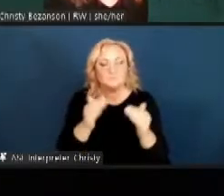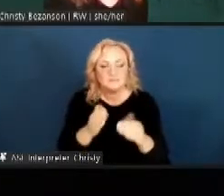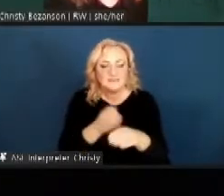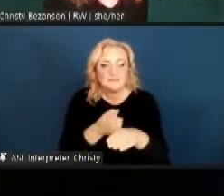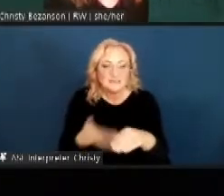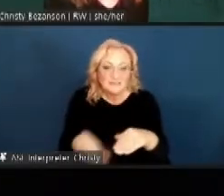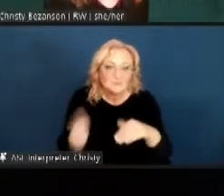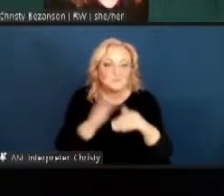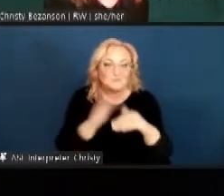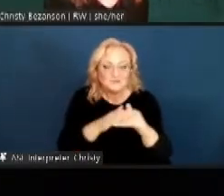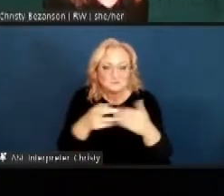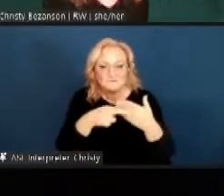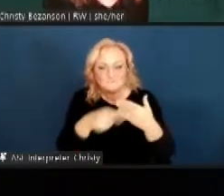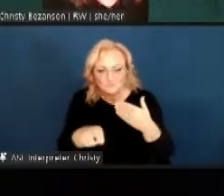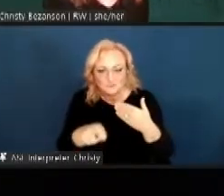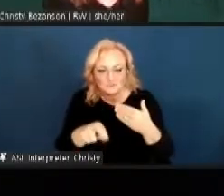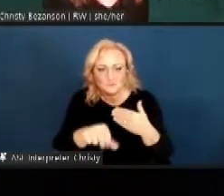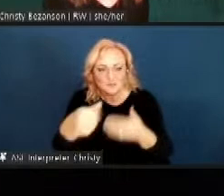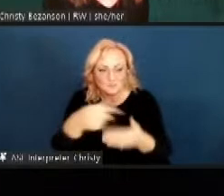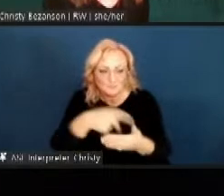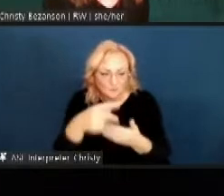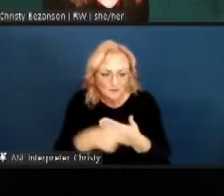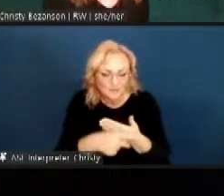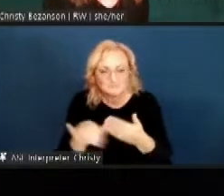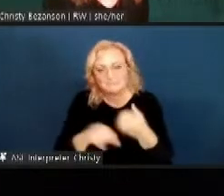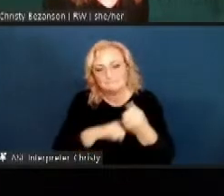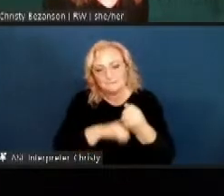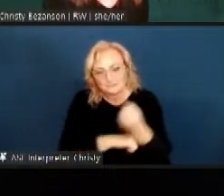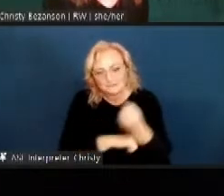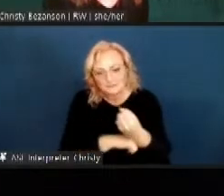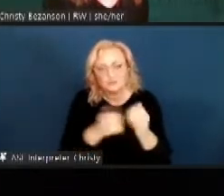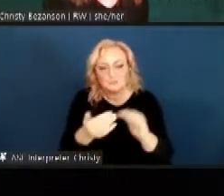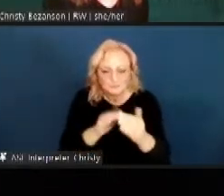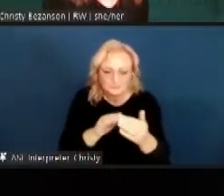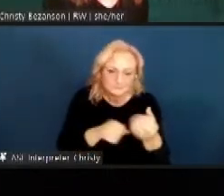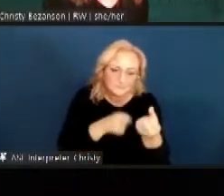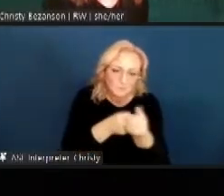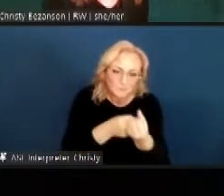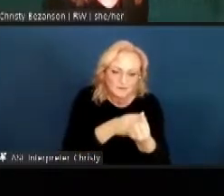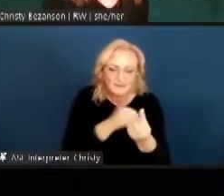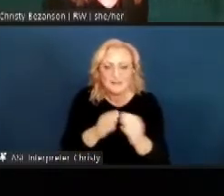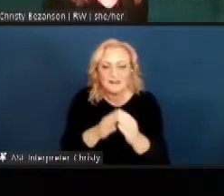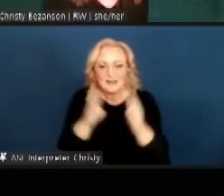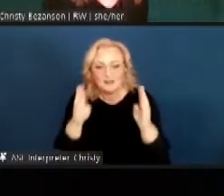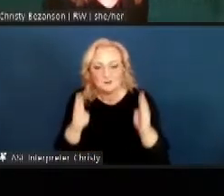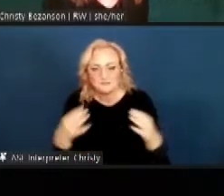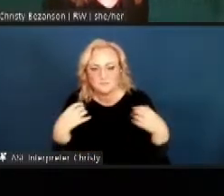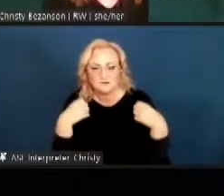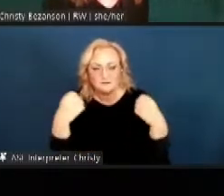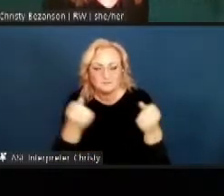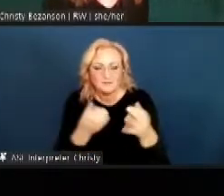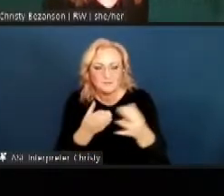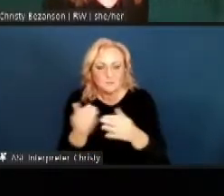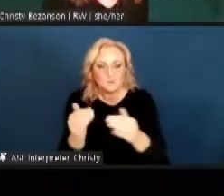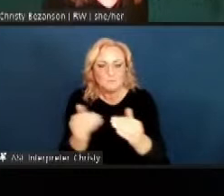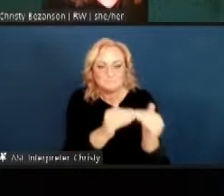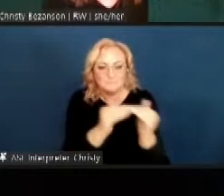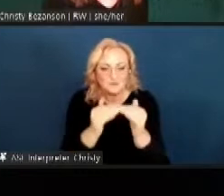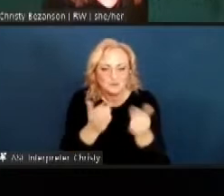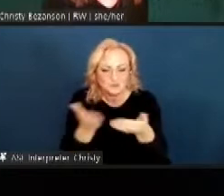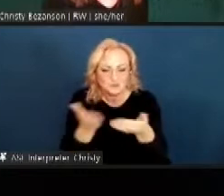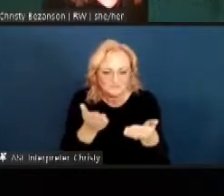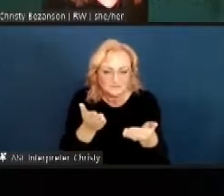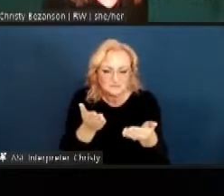referrals to programs such as foundational community supports and our housing and recovery through peer services program, as well as even